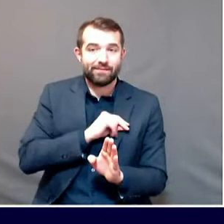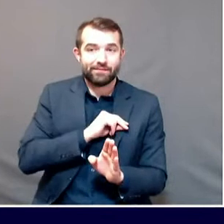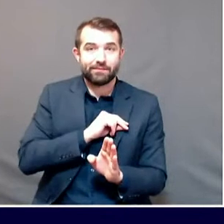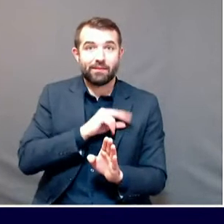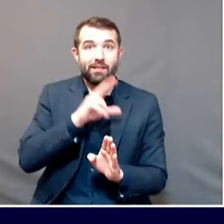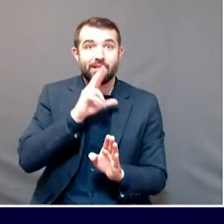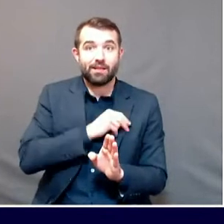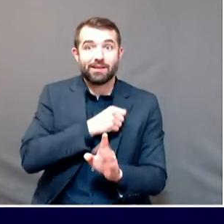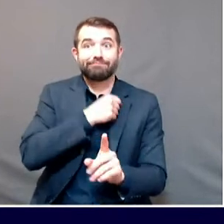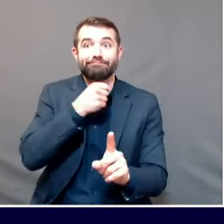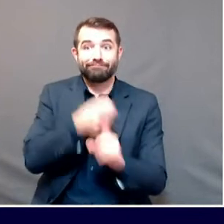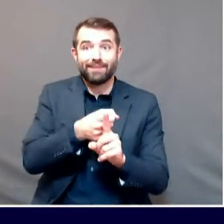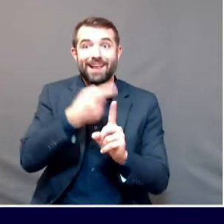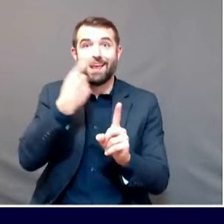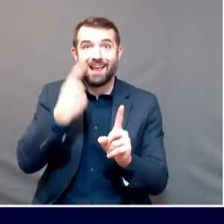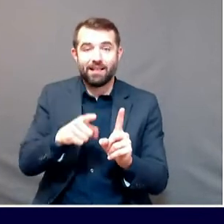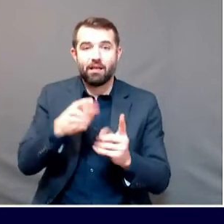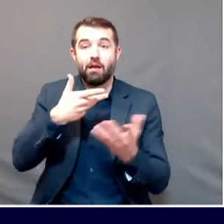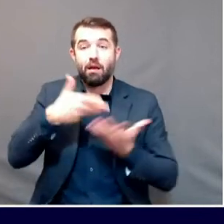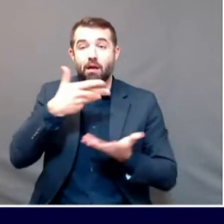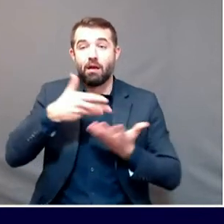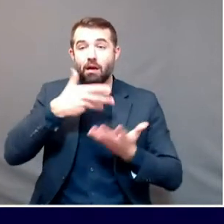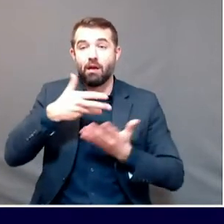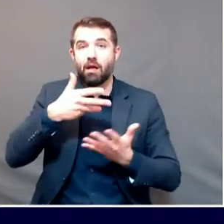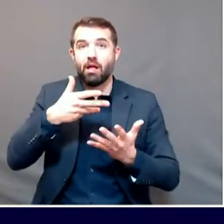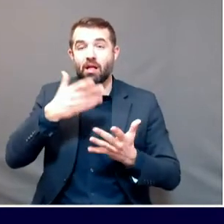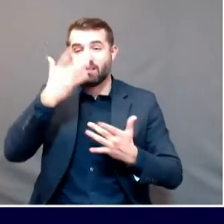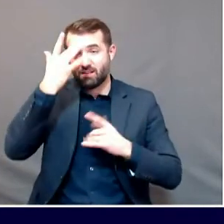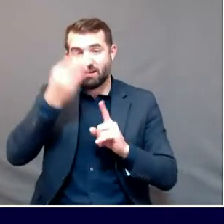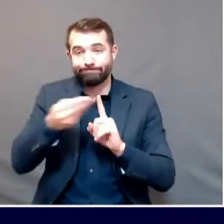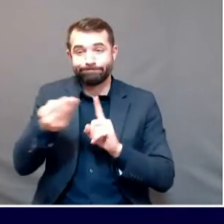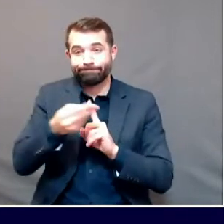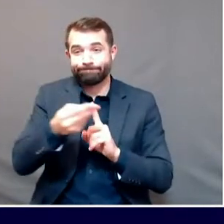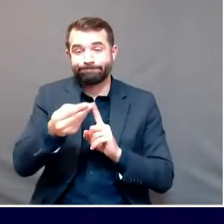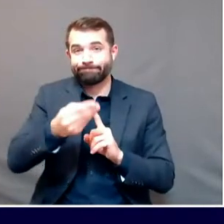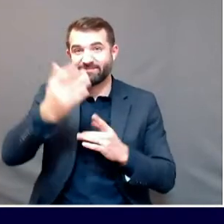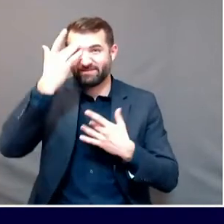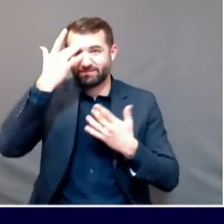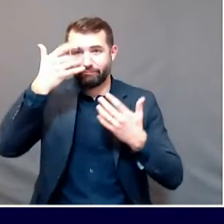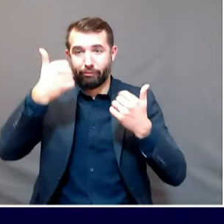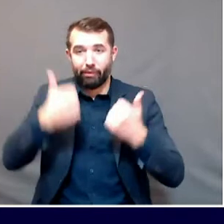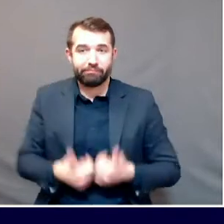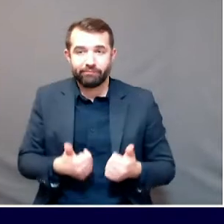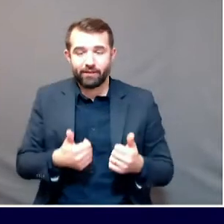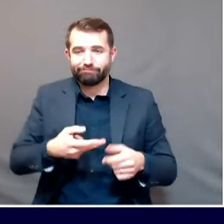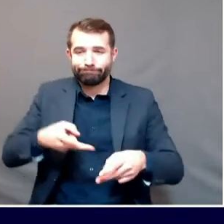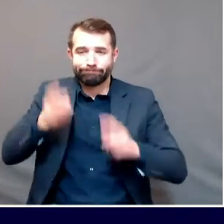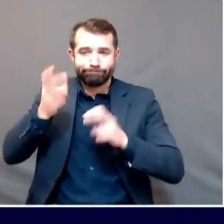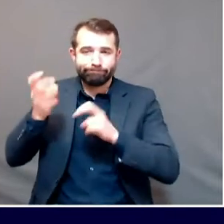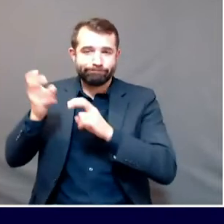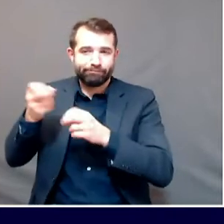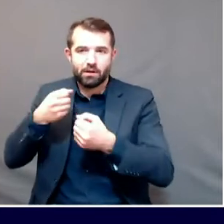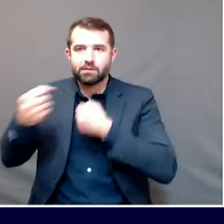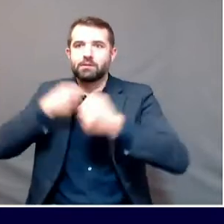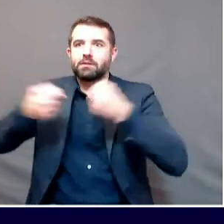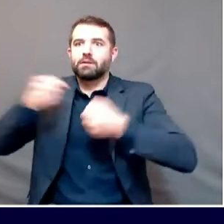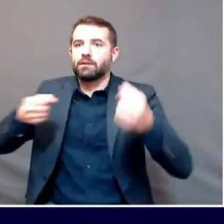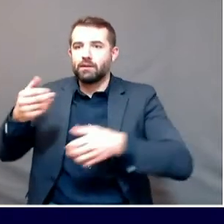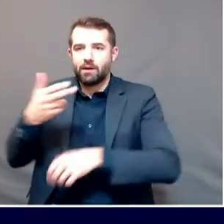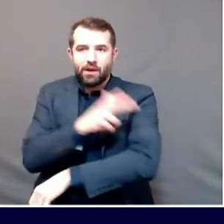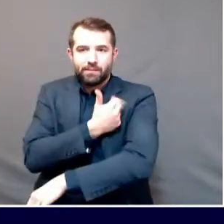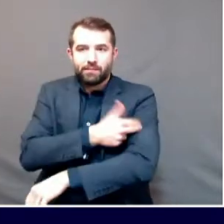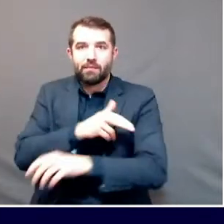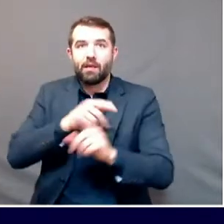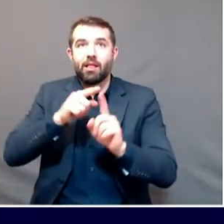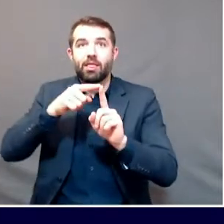we've gone back to something of a steady state hospitalization. That is a very high steady state with over 170 people